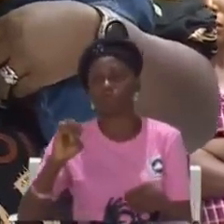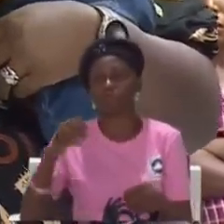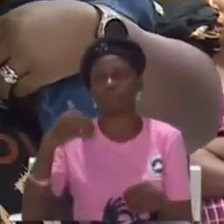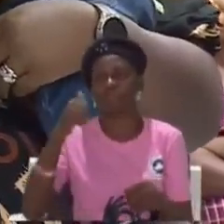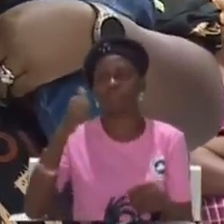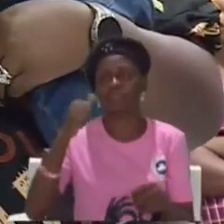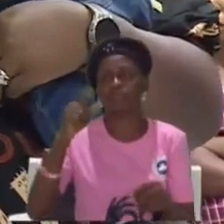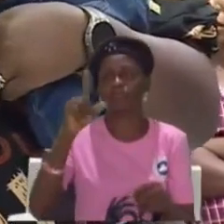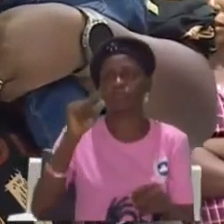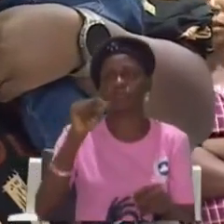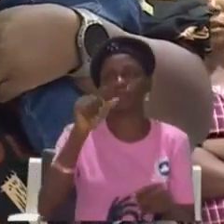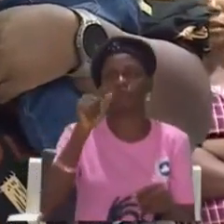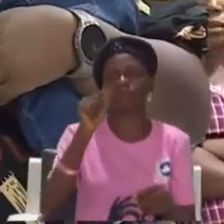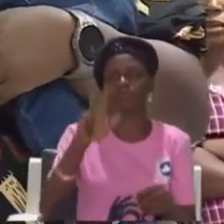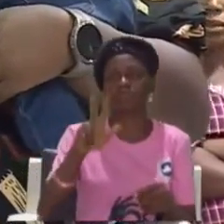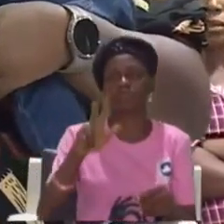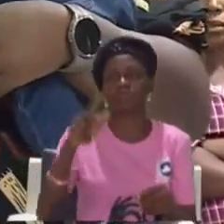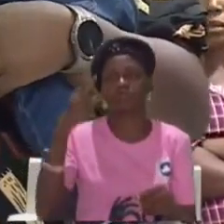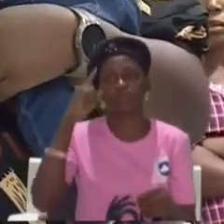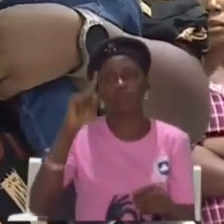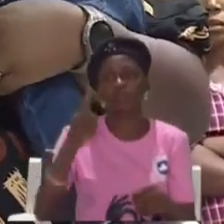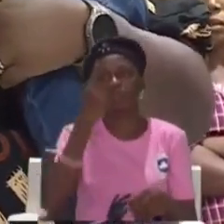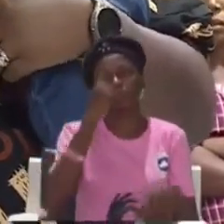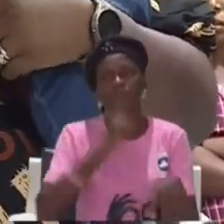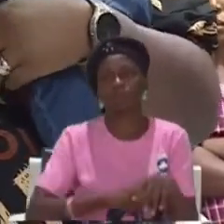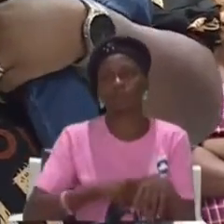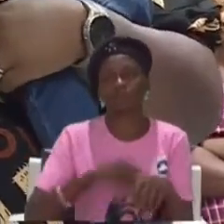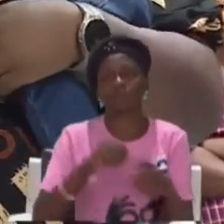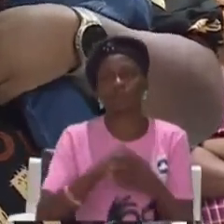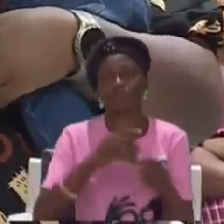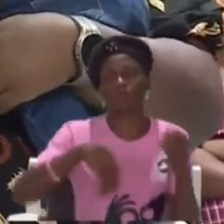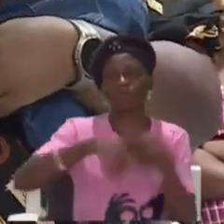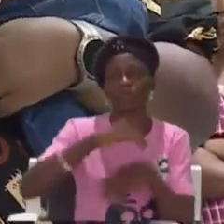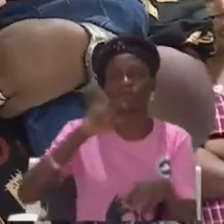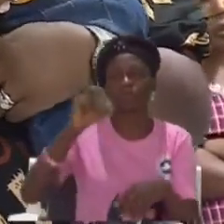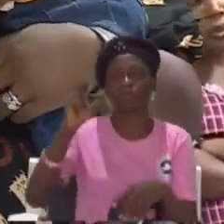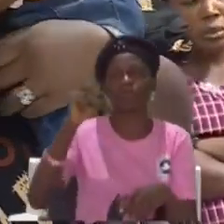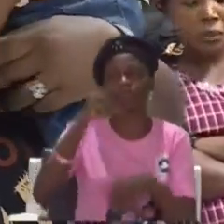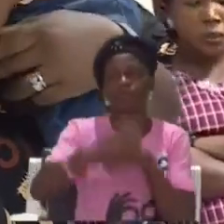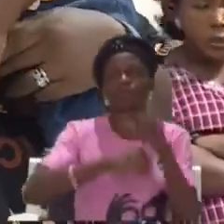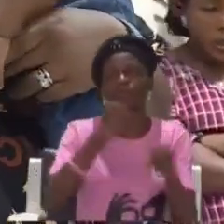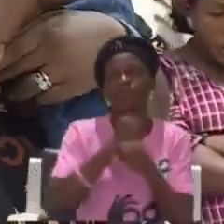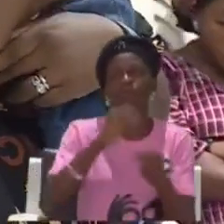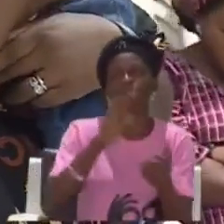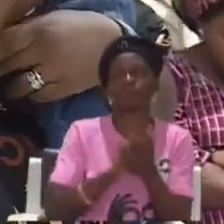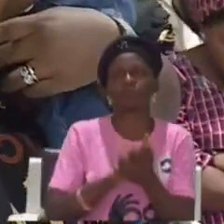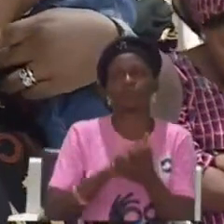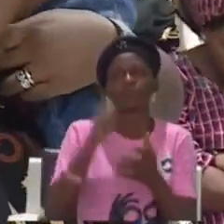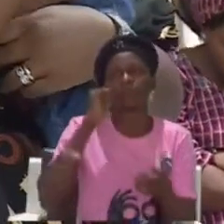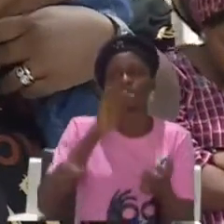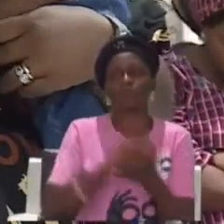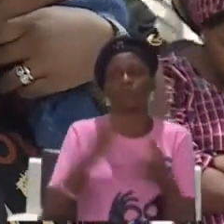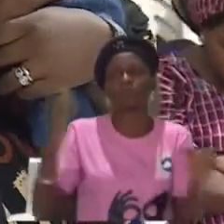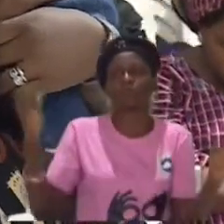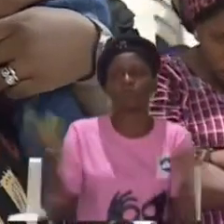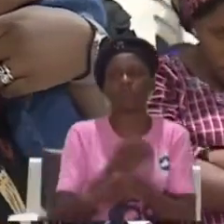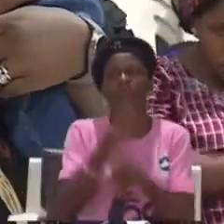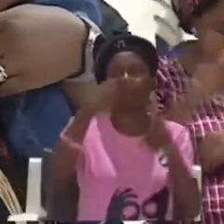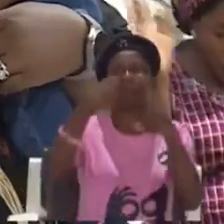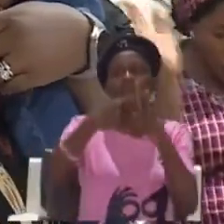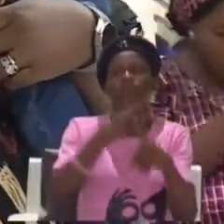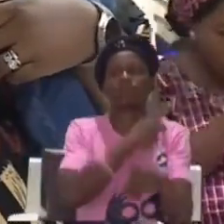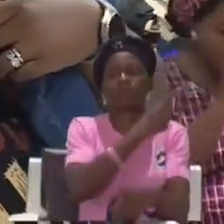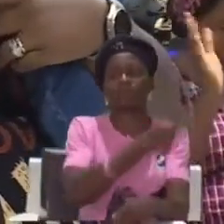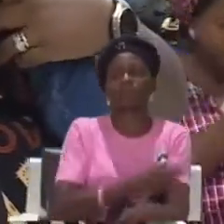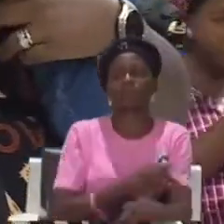June 10th, 2023, for the first time in over 12 years of our marriage, my wife had a positive